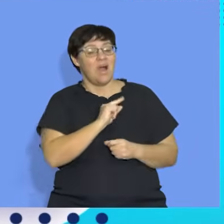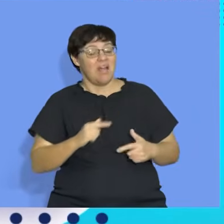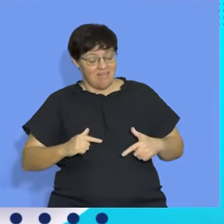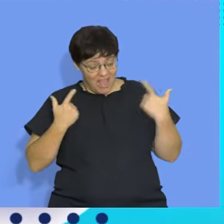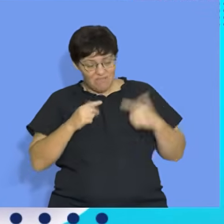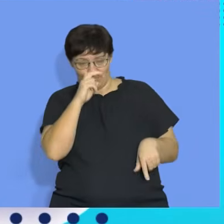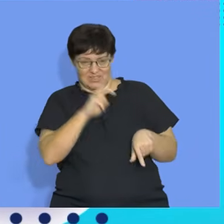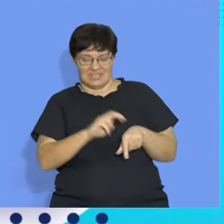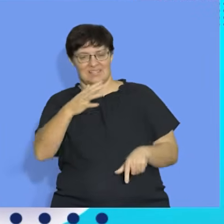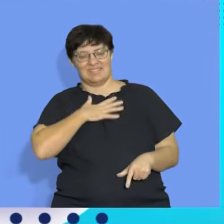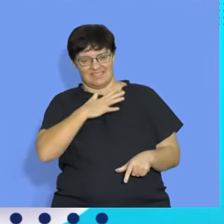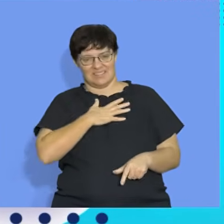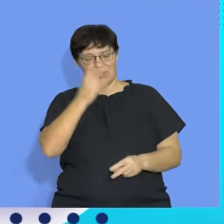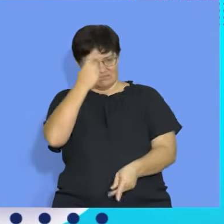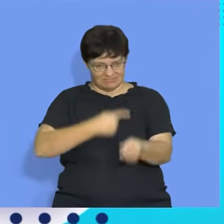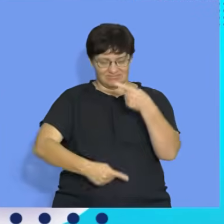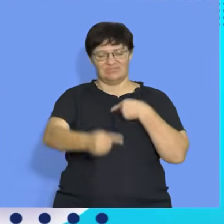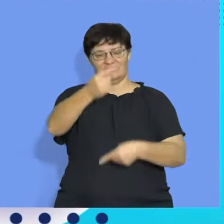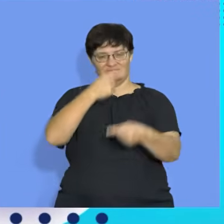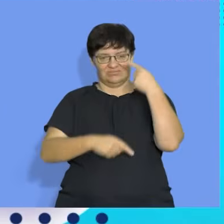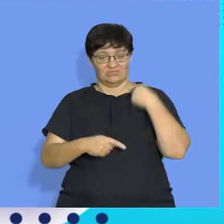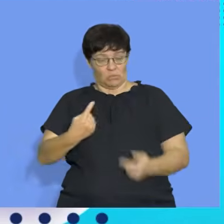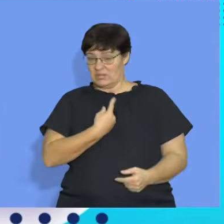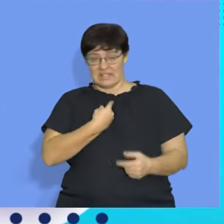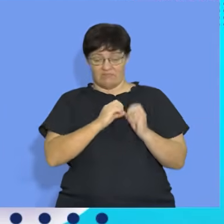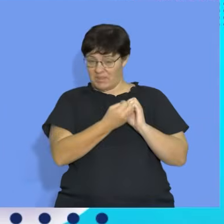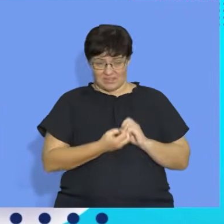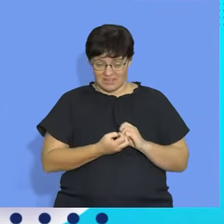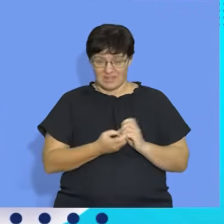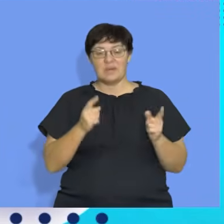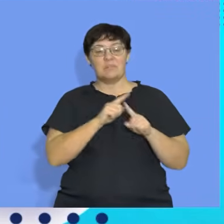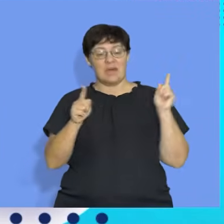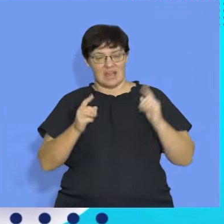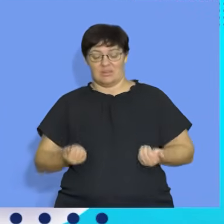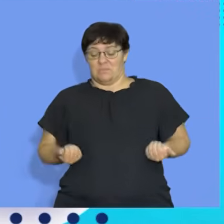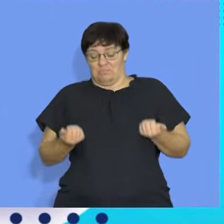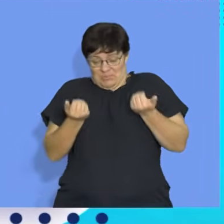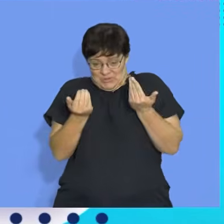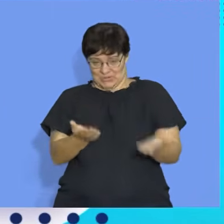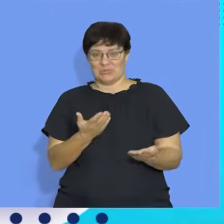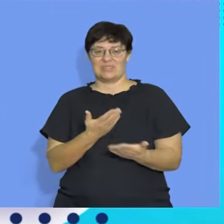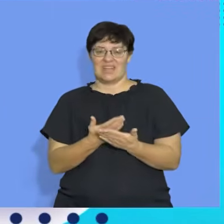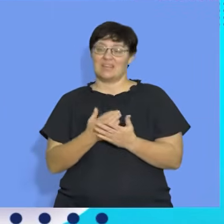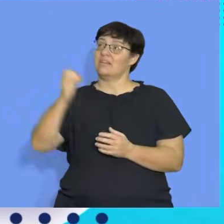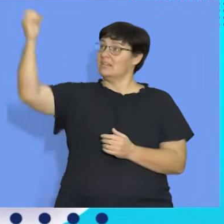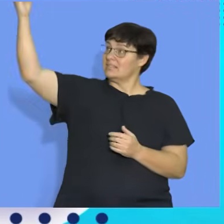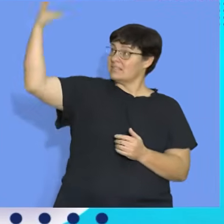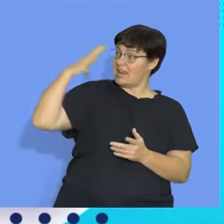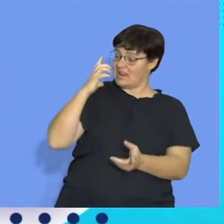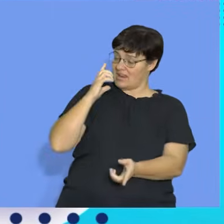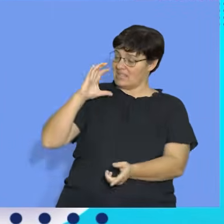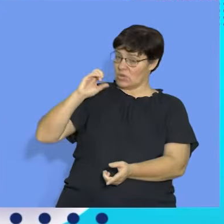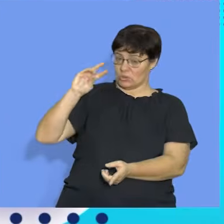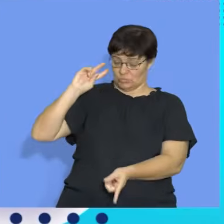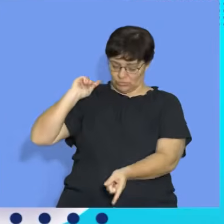it's a regeneration. We can't make it, but we can produce it. Plants can produce it in a